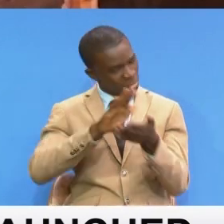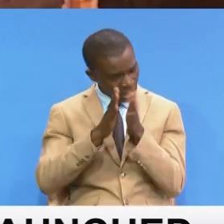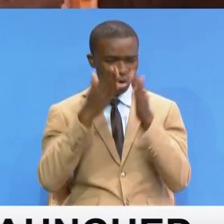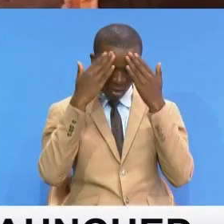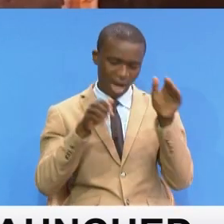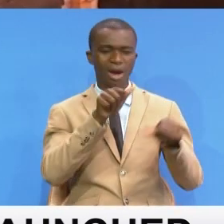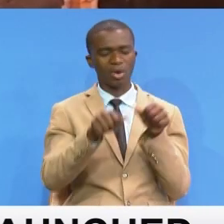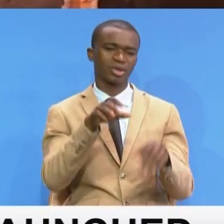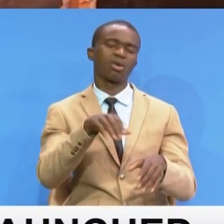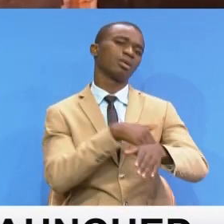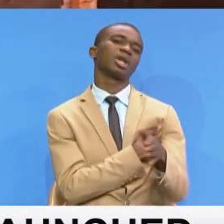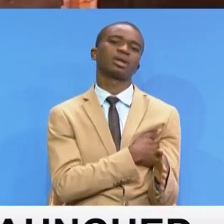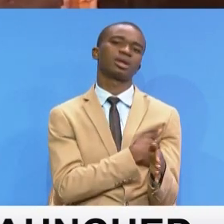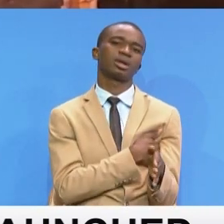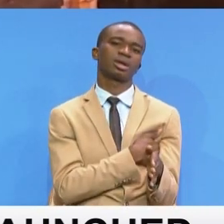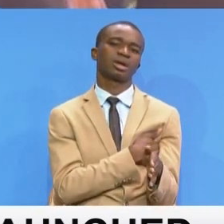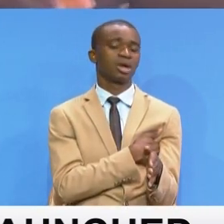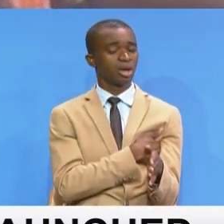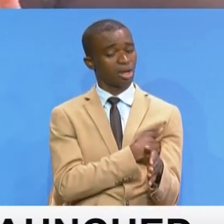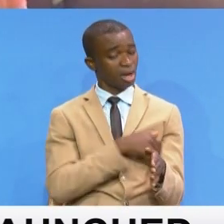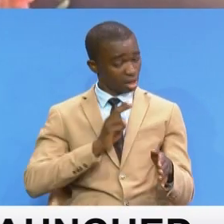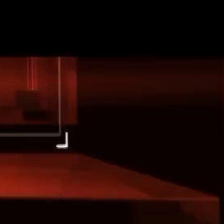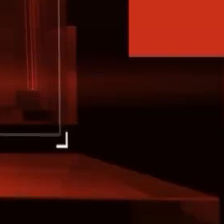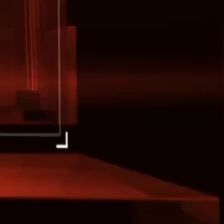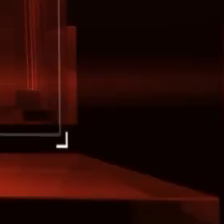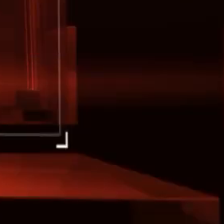First Lady launches campaign against child marriage.